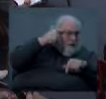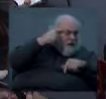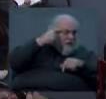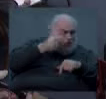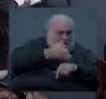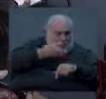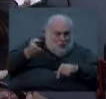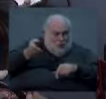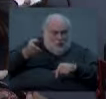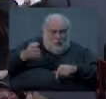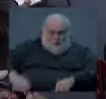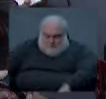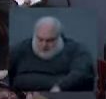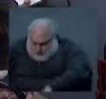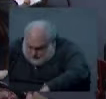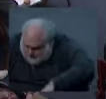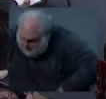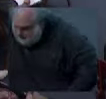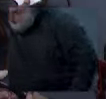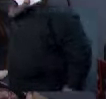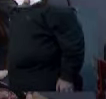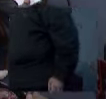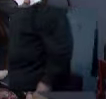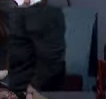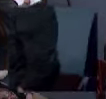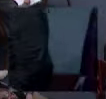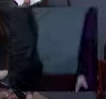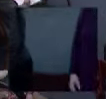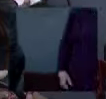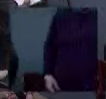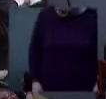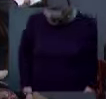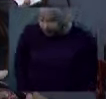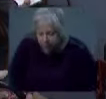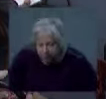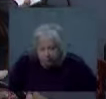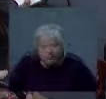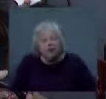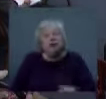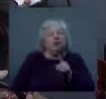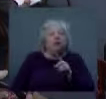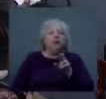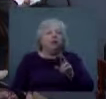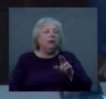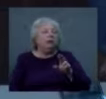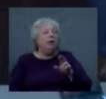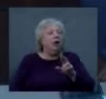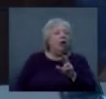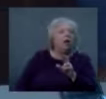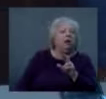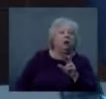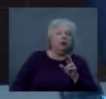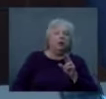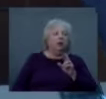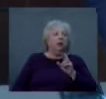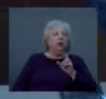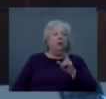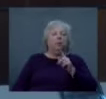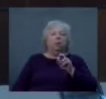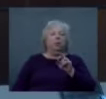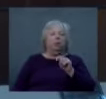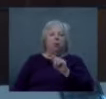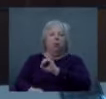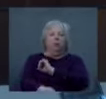Mayor? Brian Day is hired by the Little Rock Port Authority Board of Directors. So he reports to that